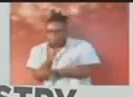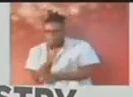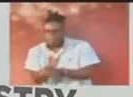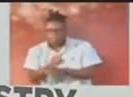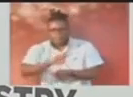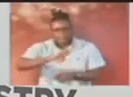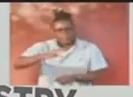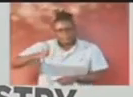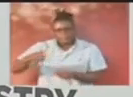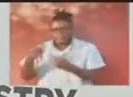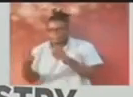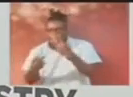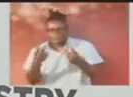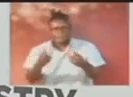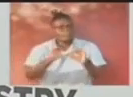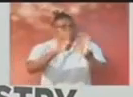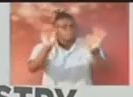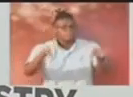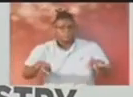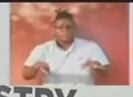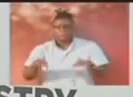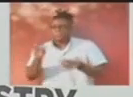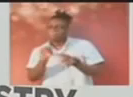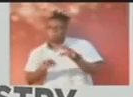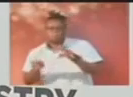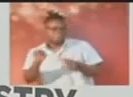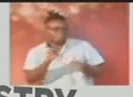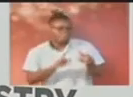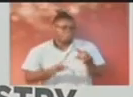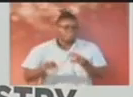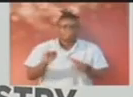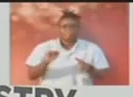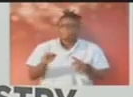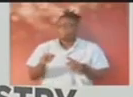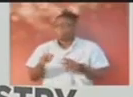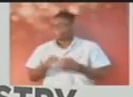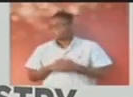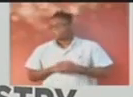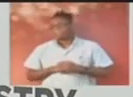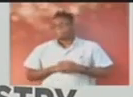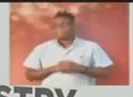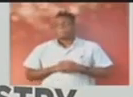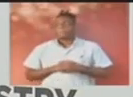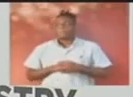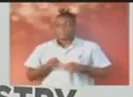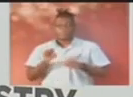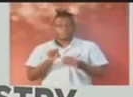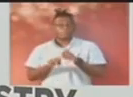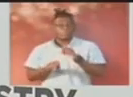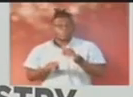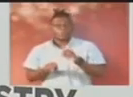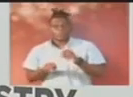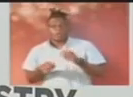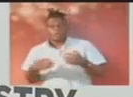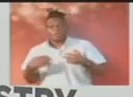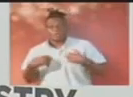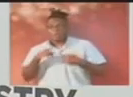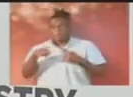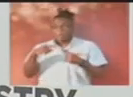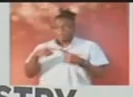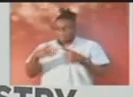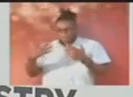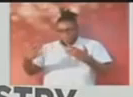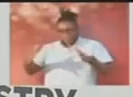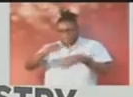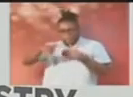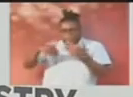provided. So a vaccine is approved after the efficacy and safety data is